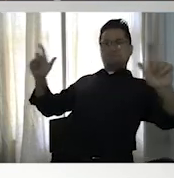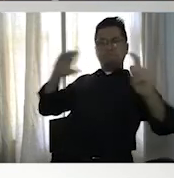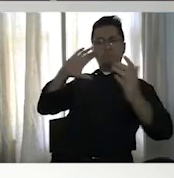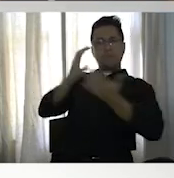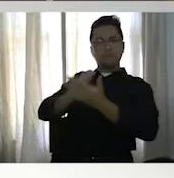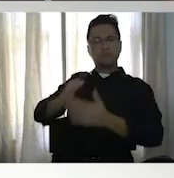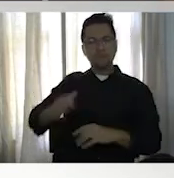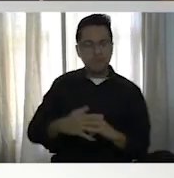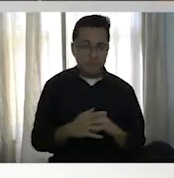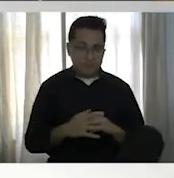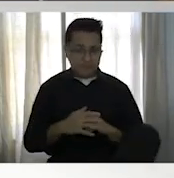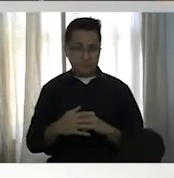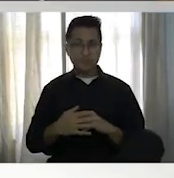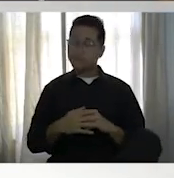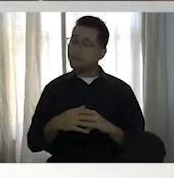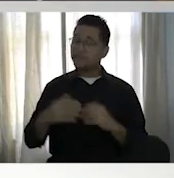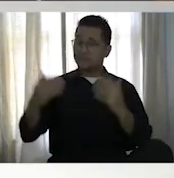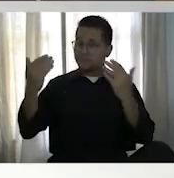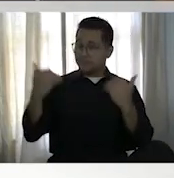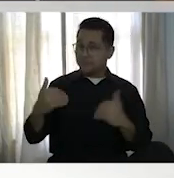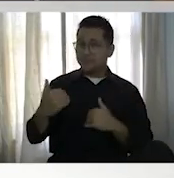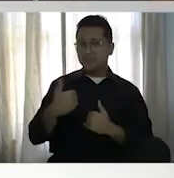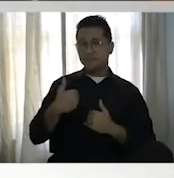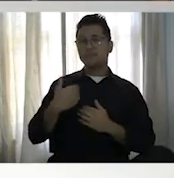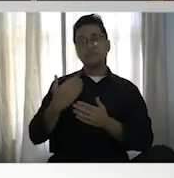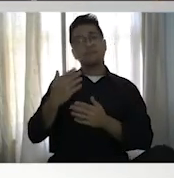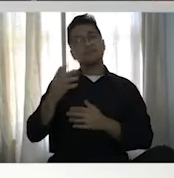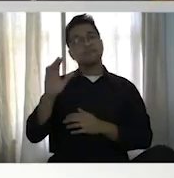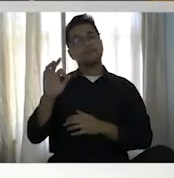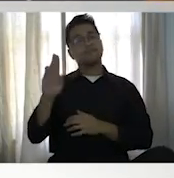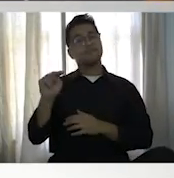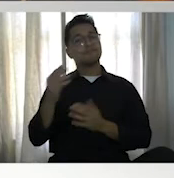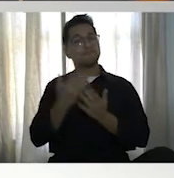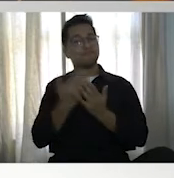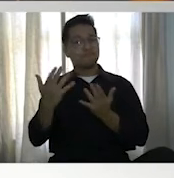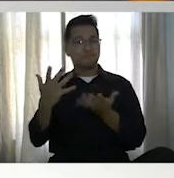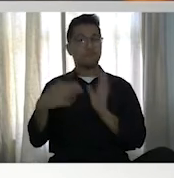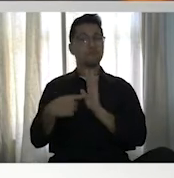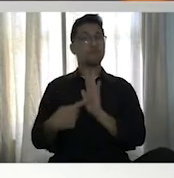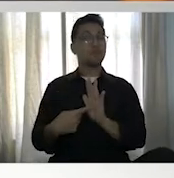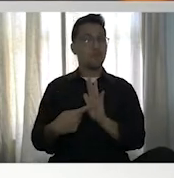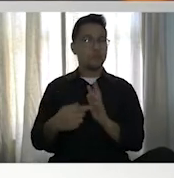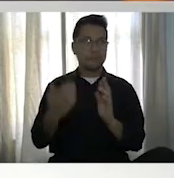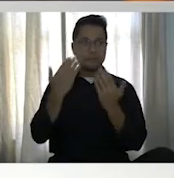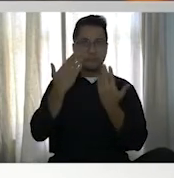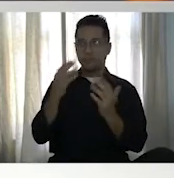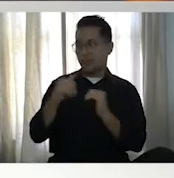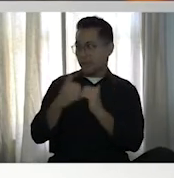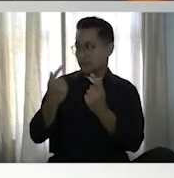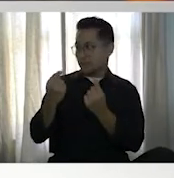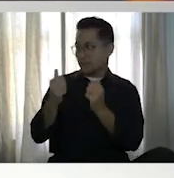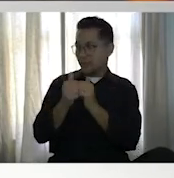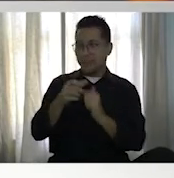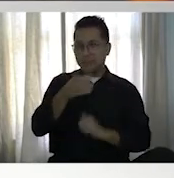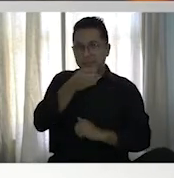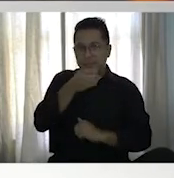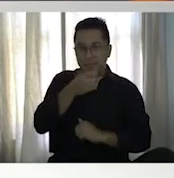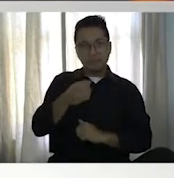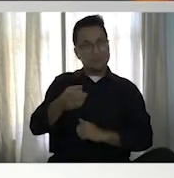Okay, so we have a few fun things we'd like to show you. I don't know how we're going to do with this with the microphone, but let's see if we